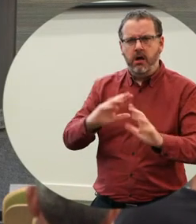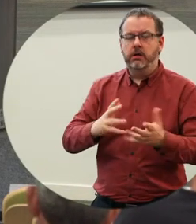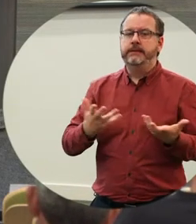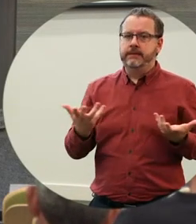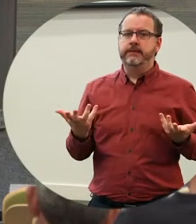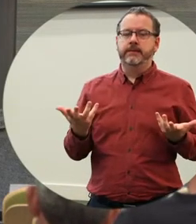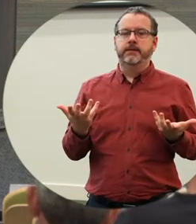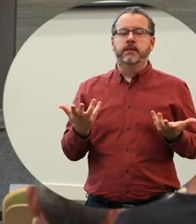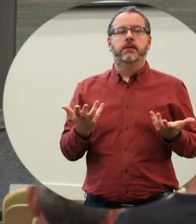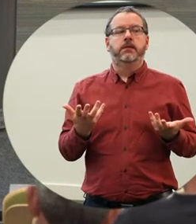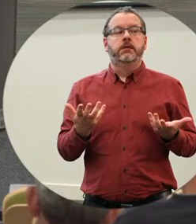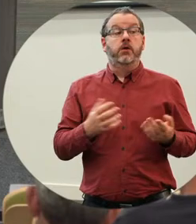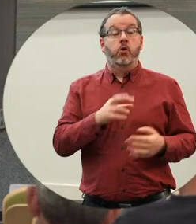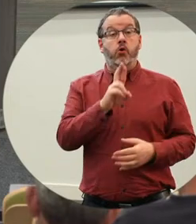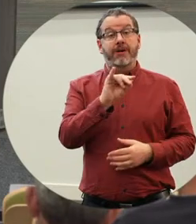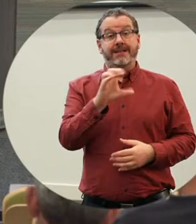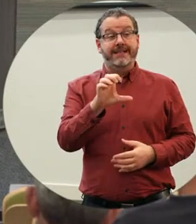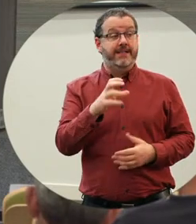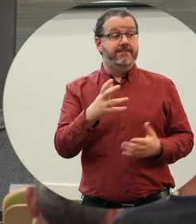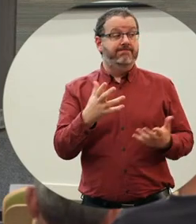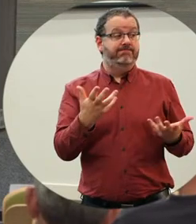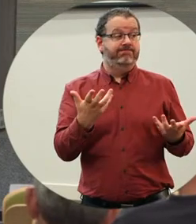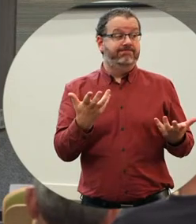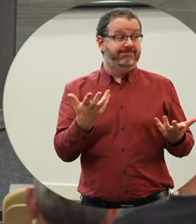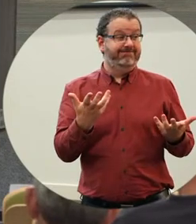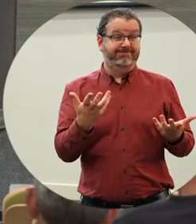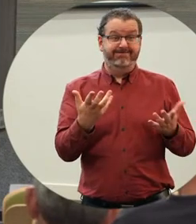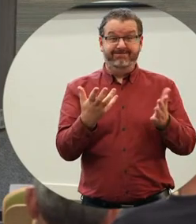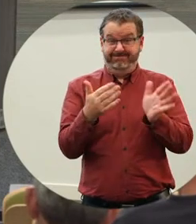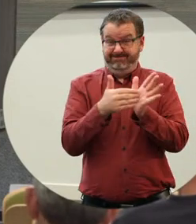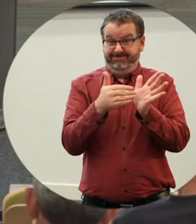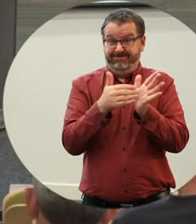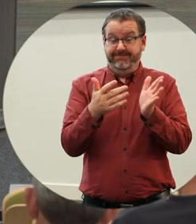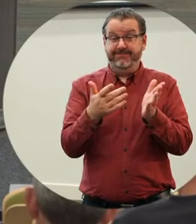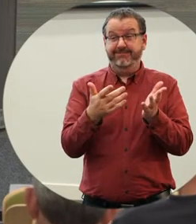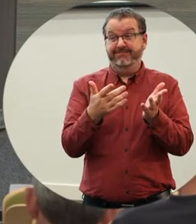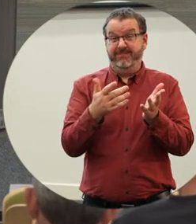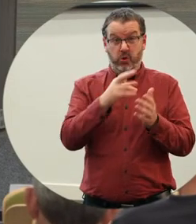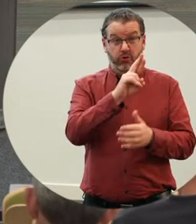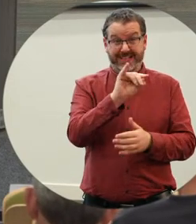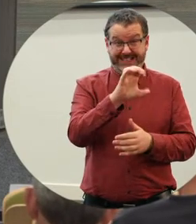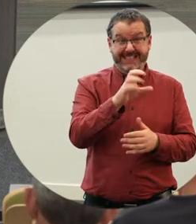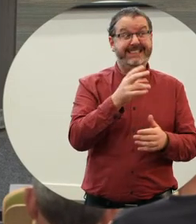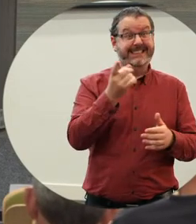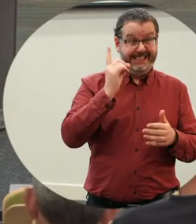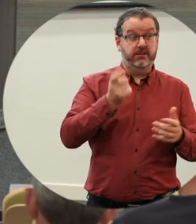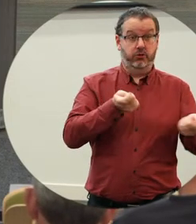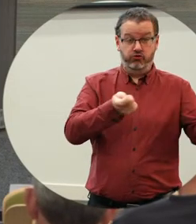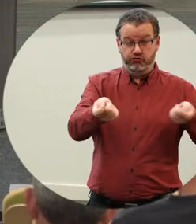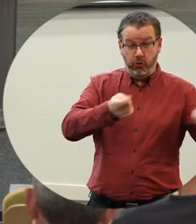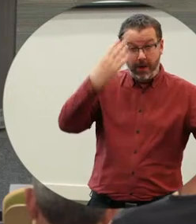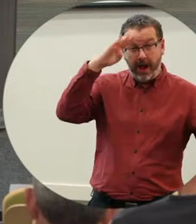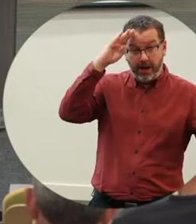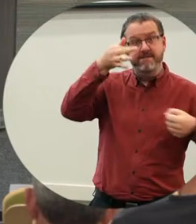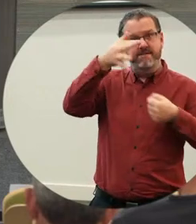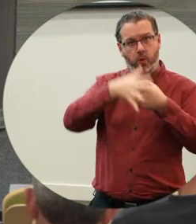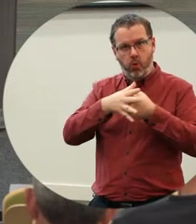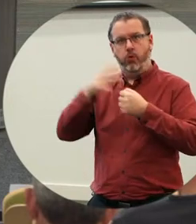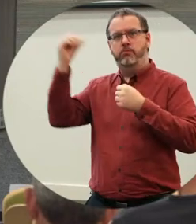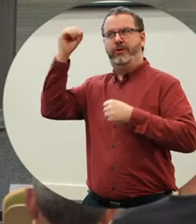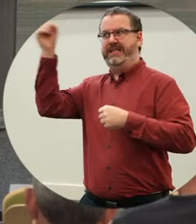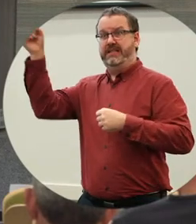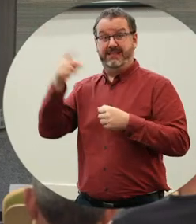They were the subject. I mean, let's face it, they did control Ireland for Britain for nearly 100 years.